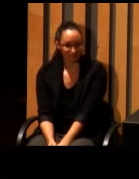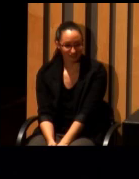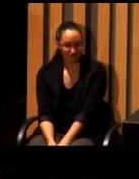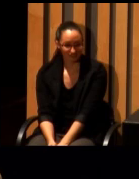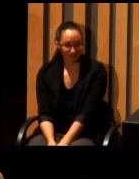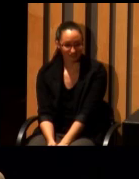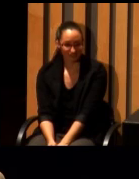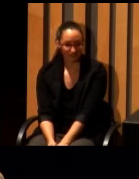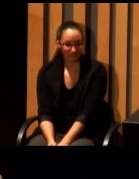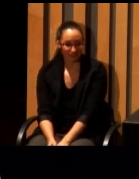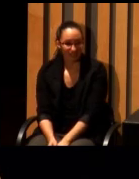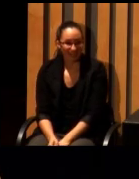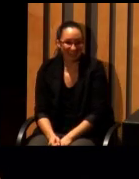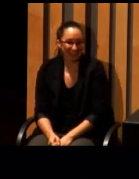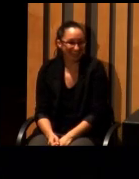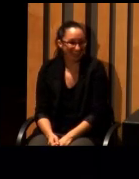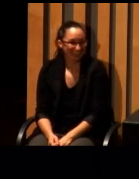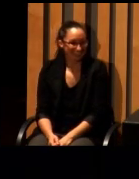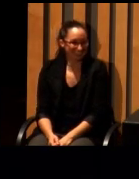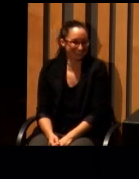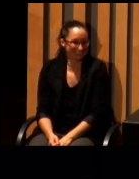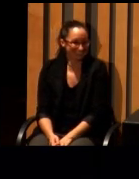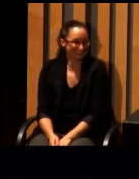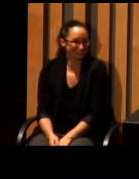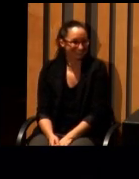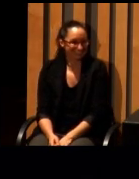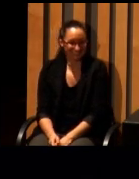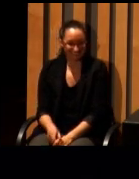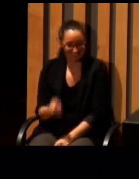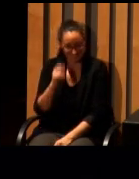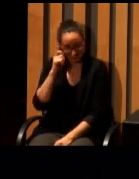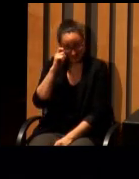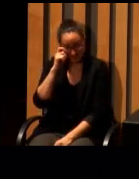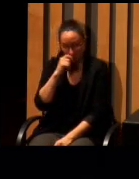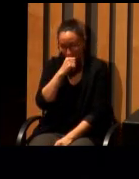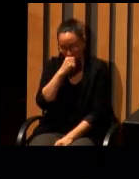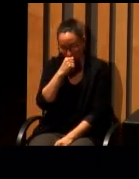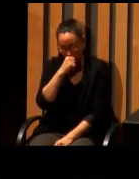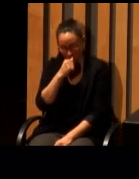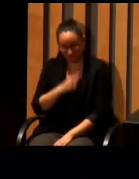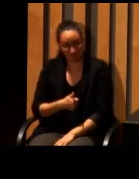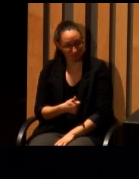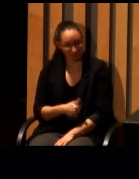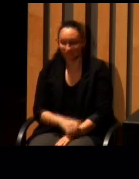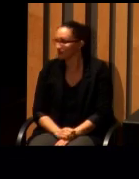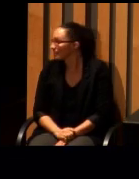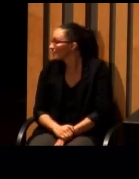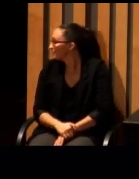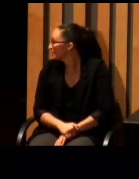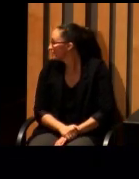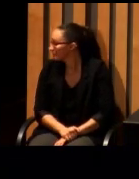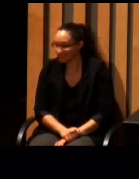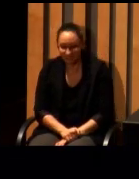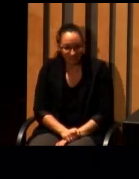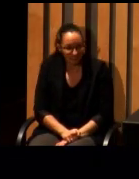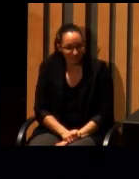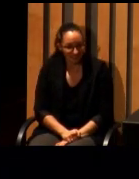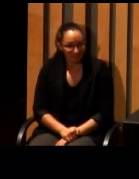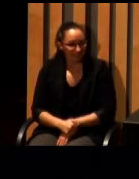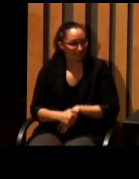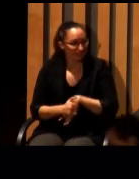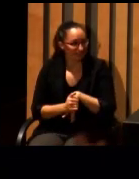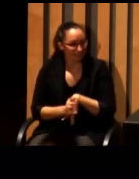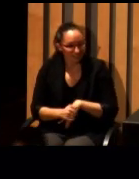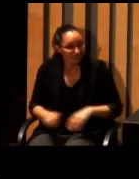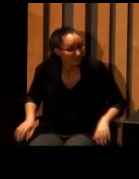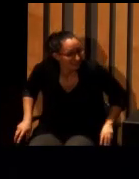What did he say? It'll be up momentarily. Momentarily, all right. Hello? Oh, okay. How you